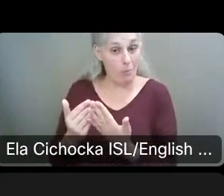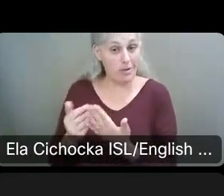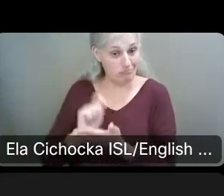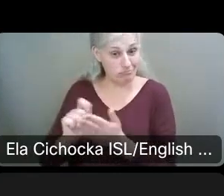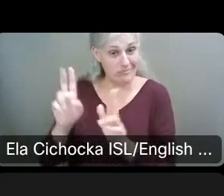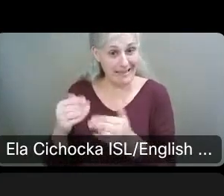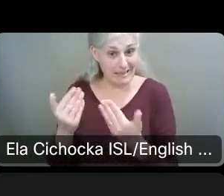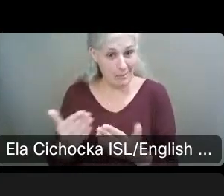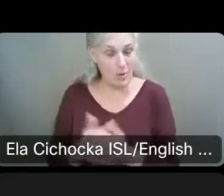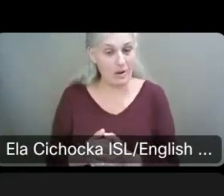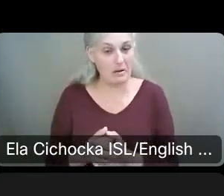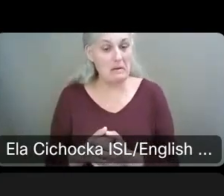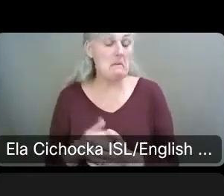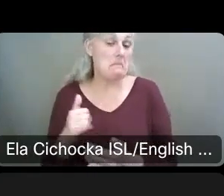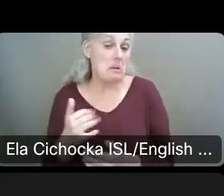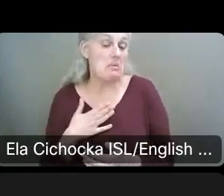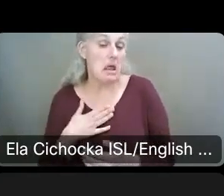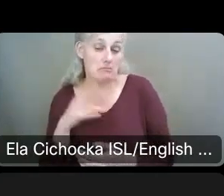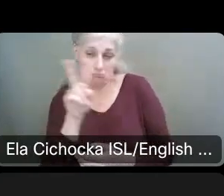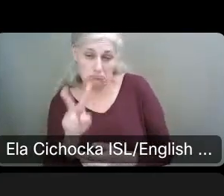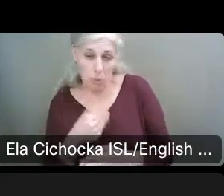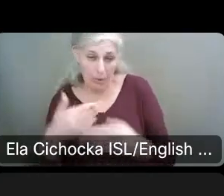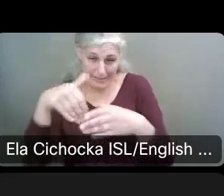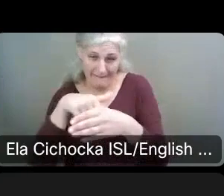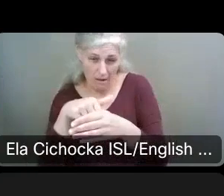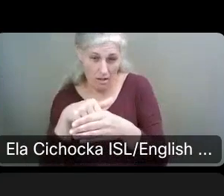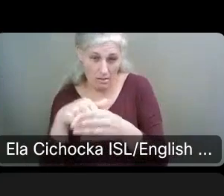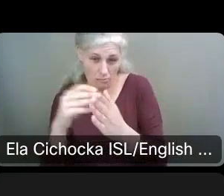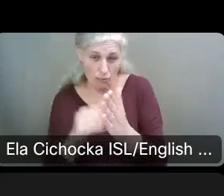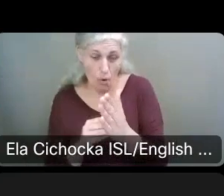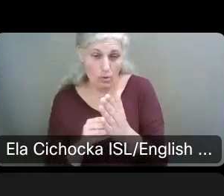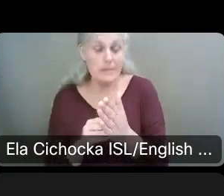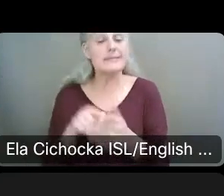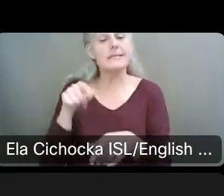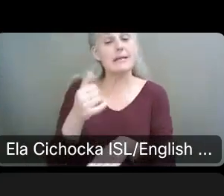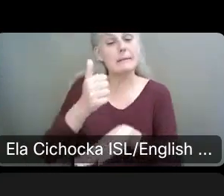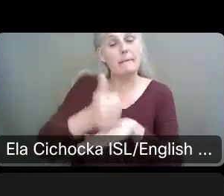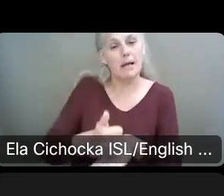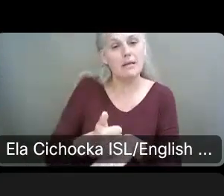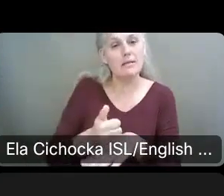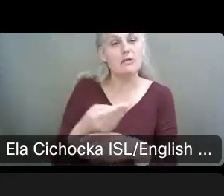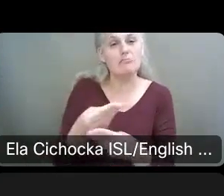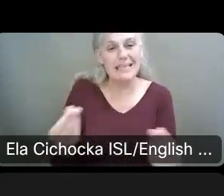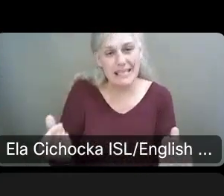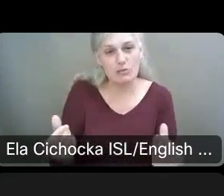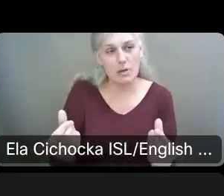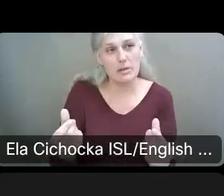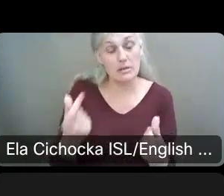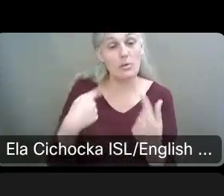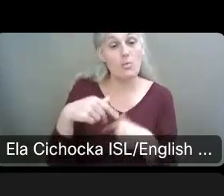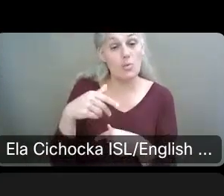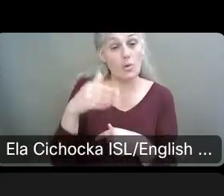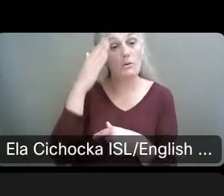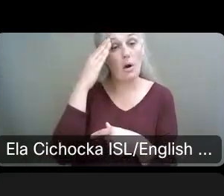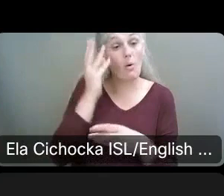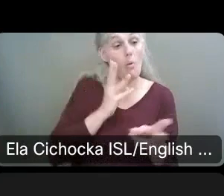and you might like to have a look at that. And essentially, it's based on the materials that we know